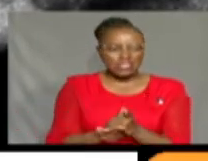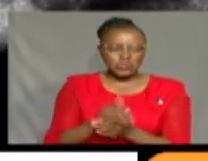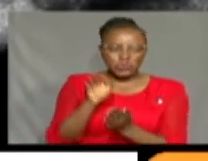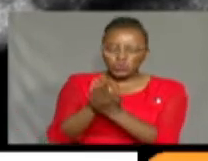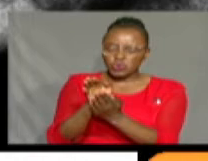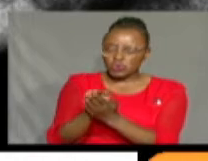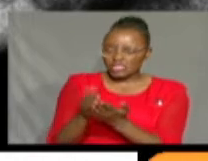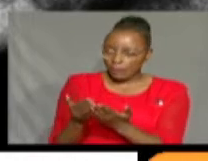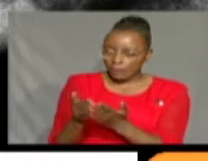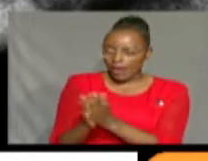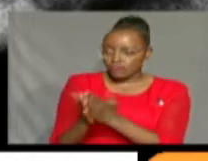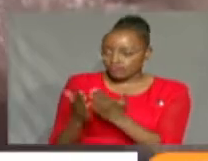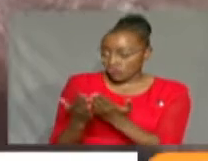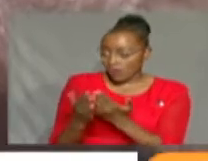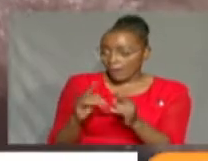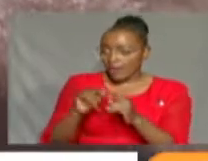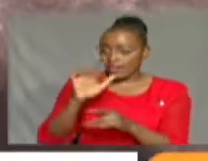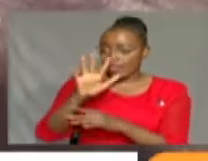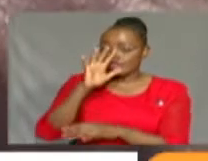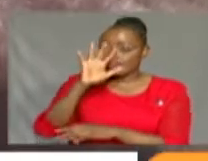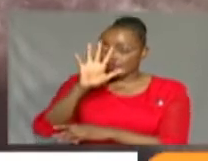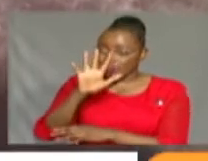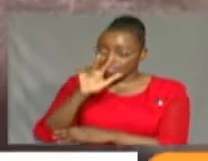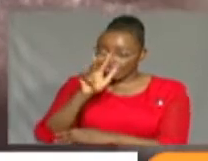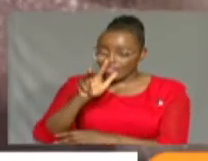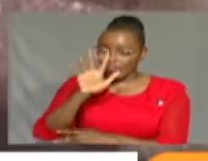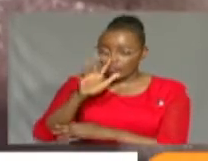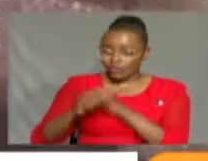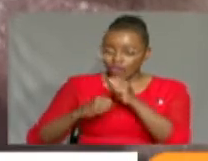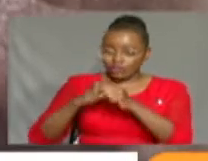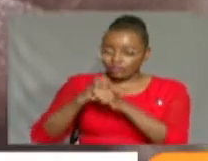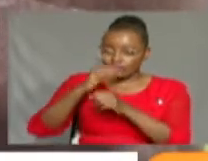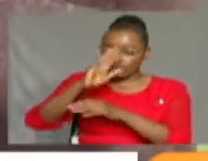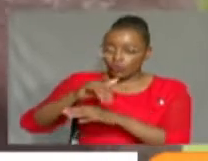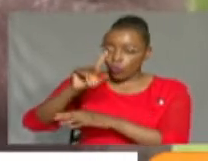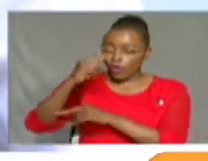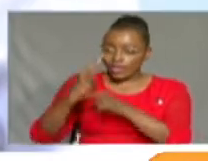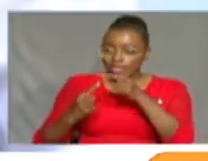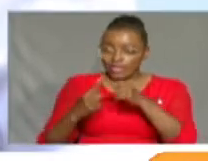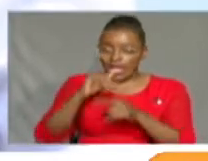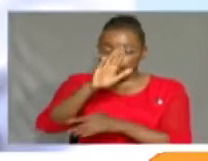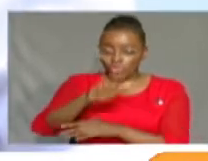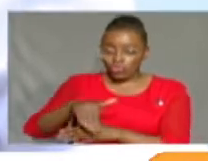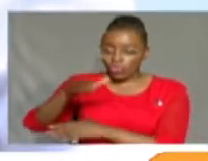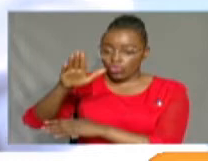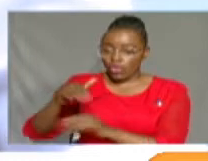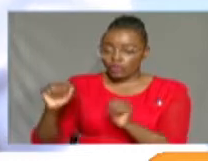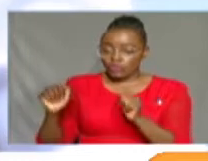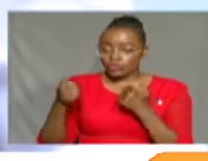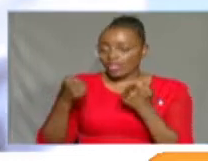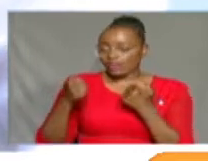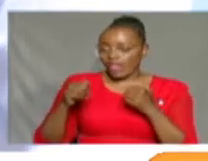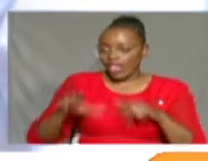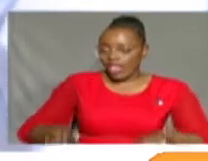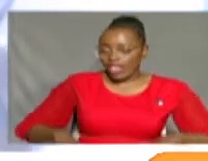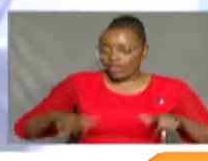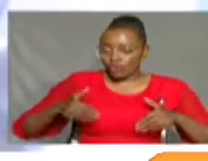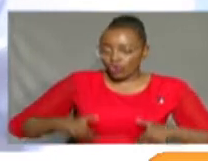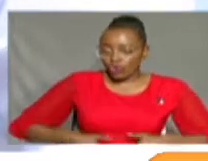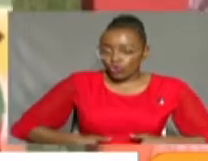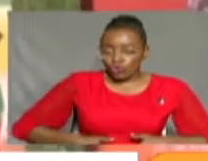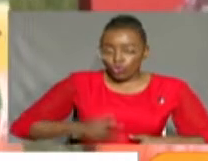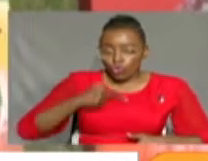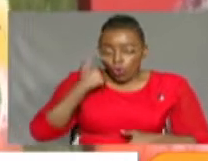diary. But for the 35-year-old who has been painting professionally for a year, painting is a way of saving the lives of young men and women who